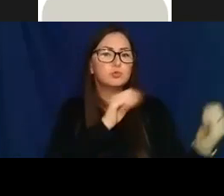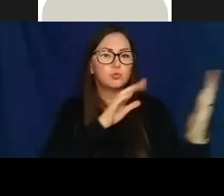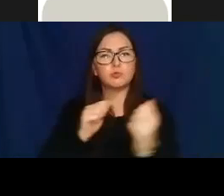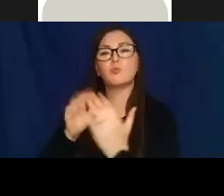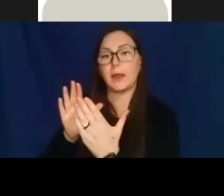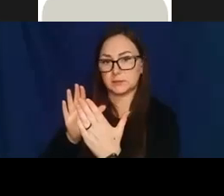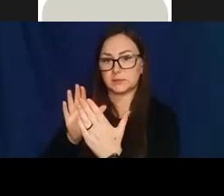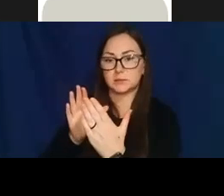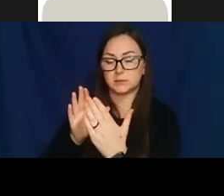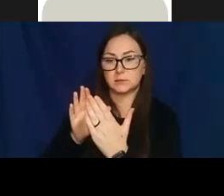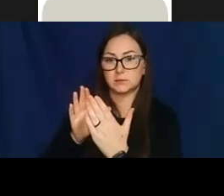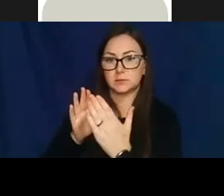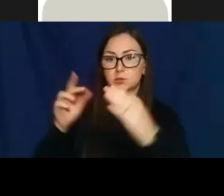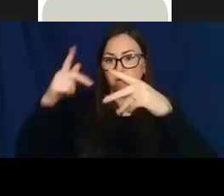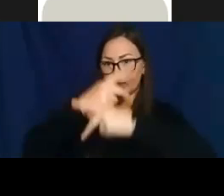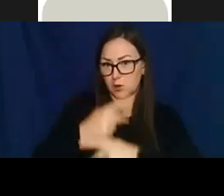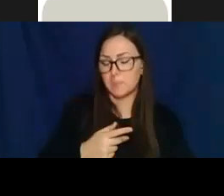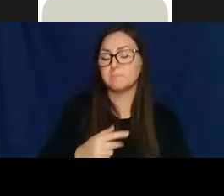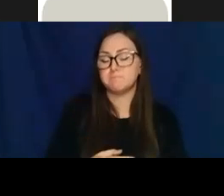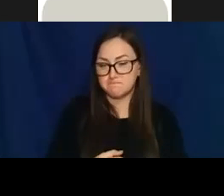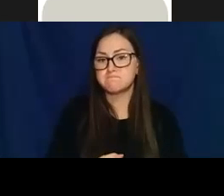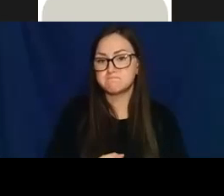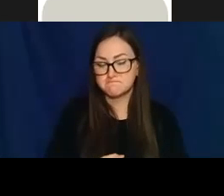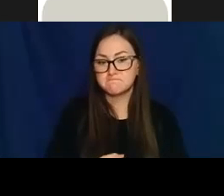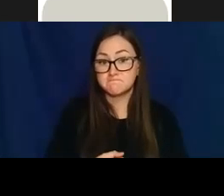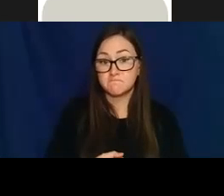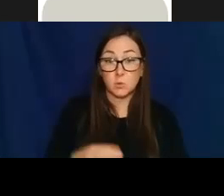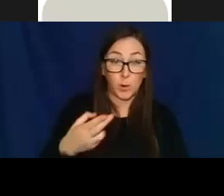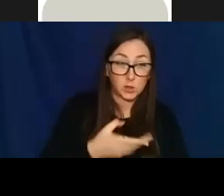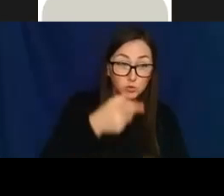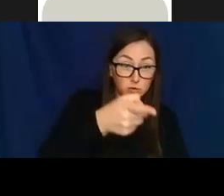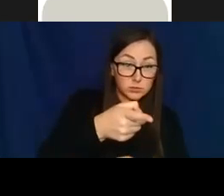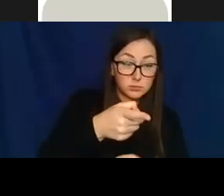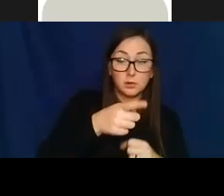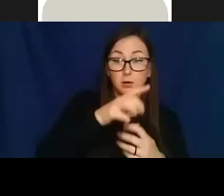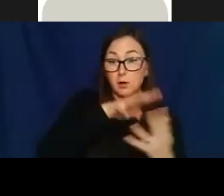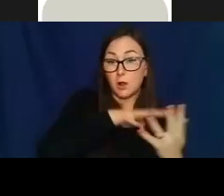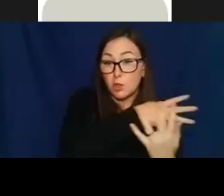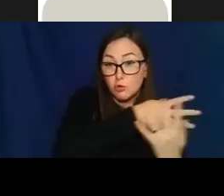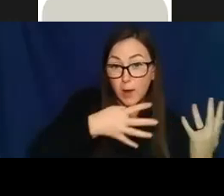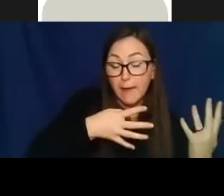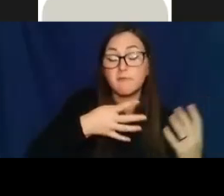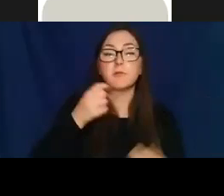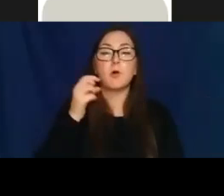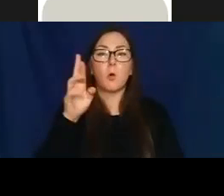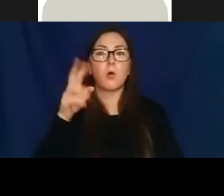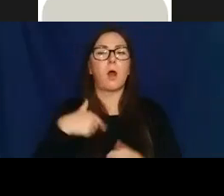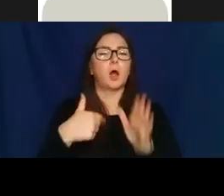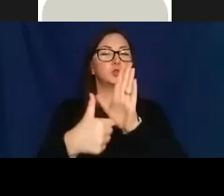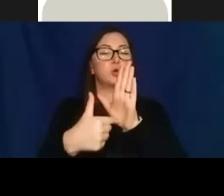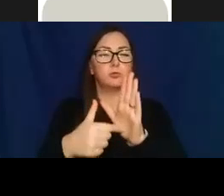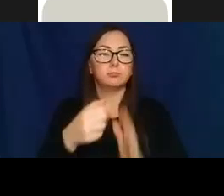electron configuration, using this graph or this table, or using what I'm going to demonstrate here in a